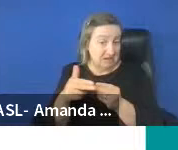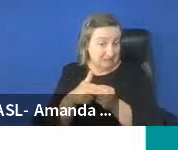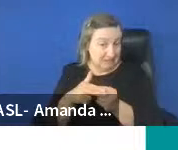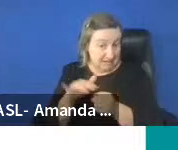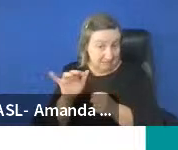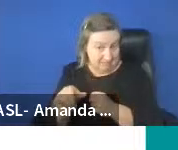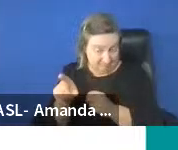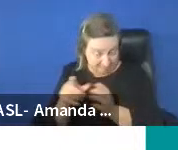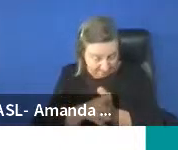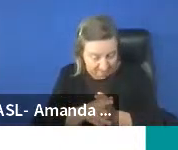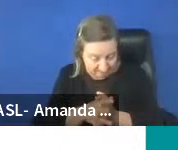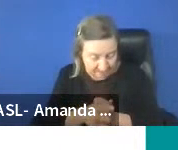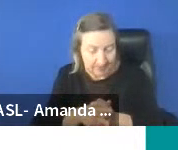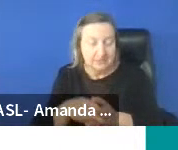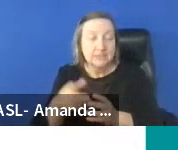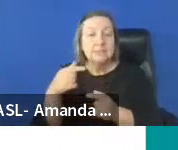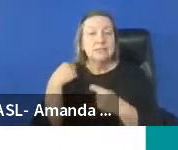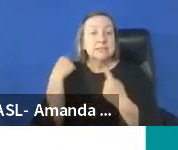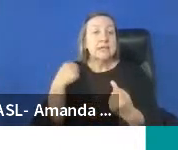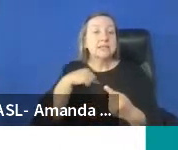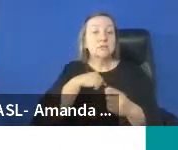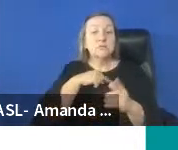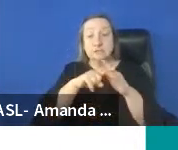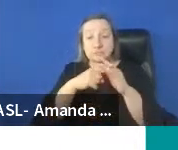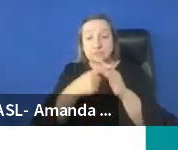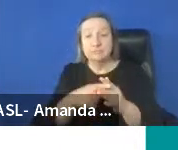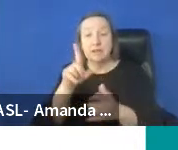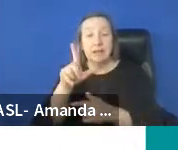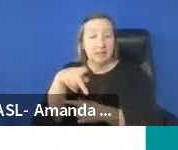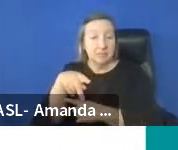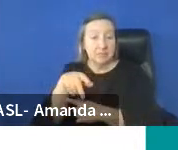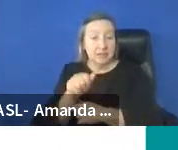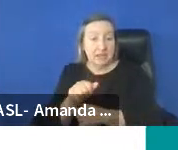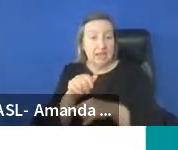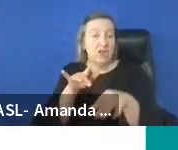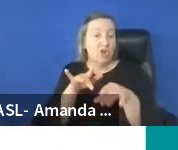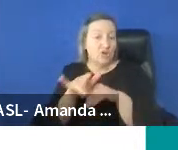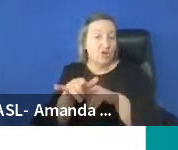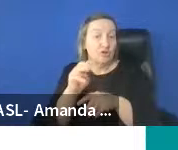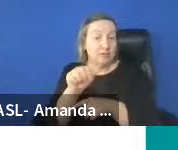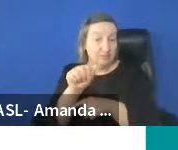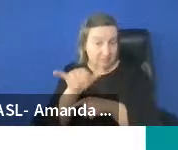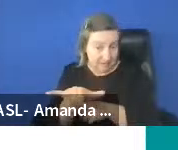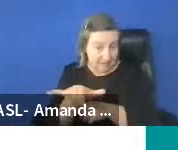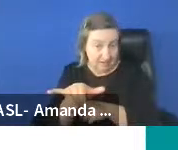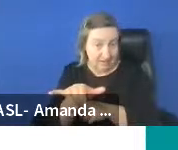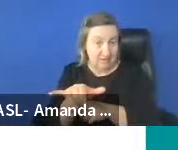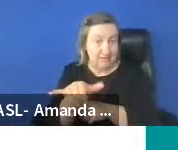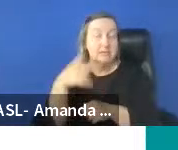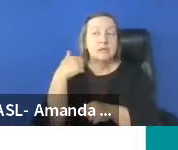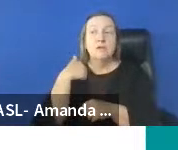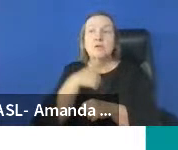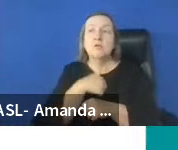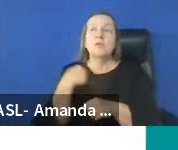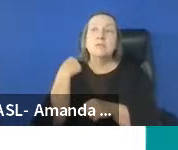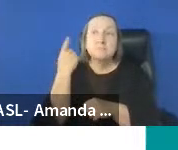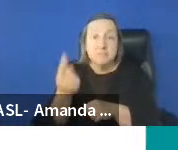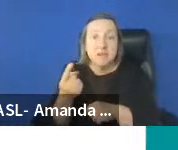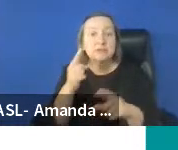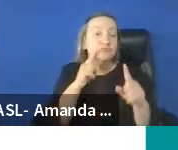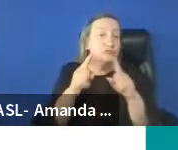been, since we rolled out the LPA in early May, we have been talking